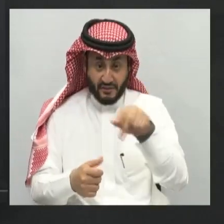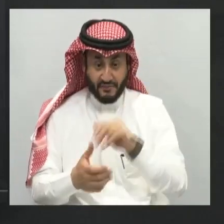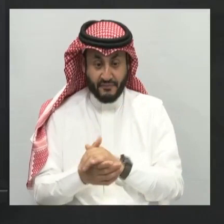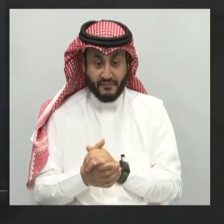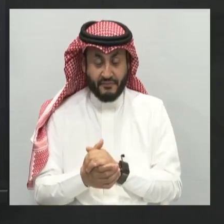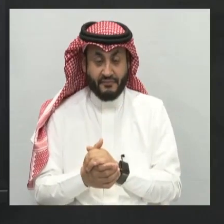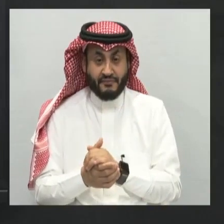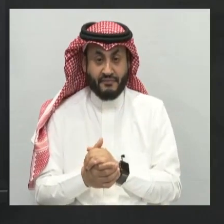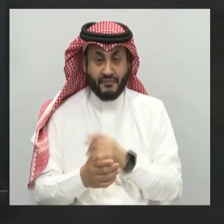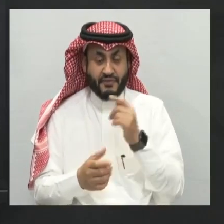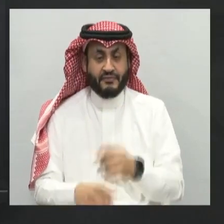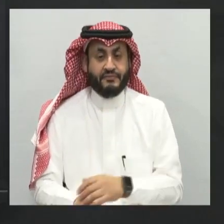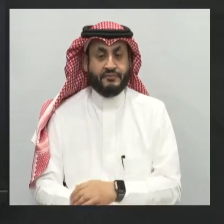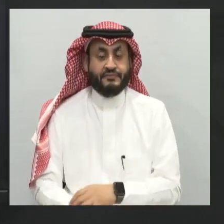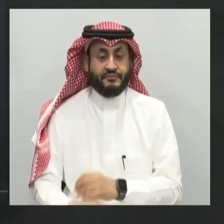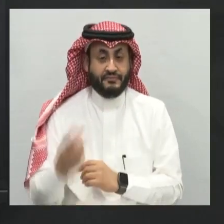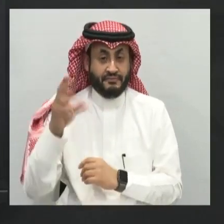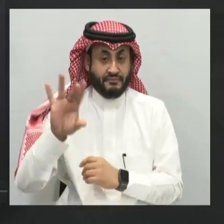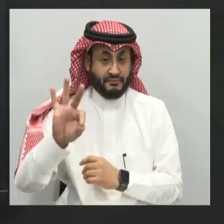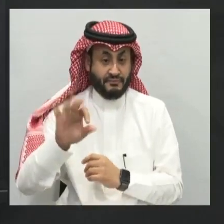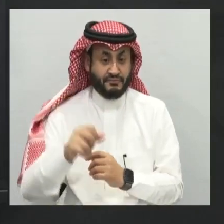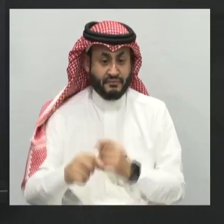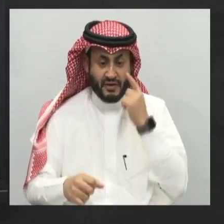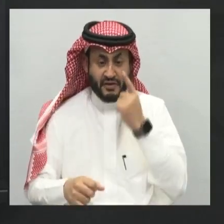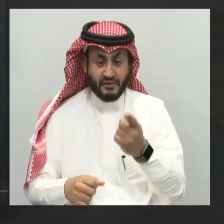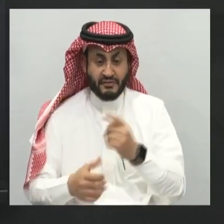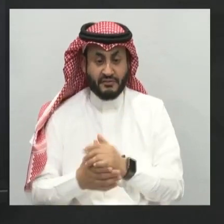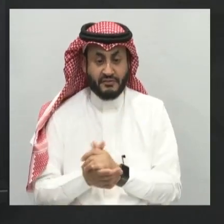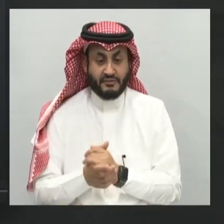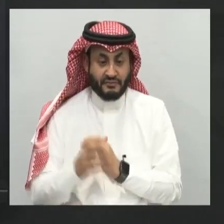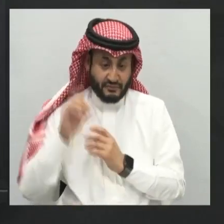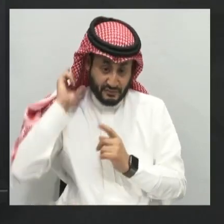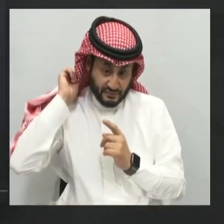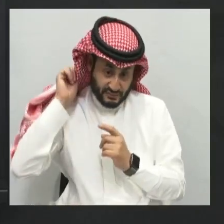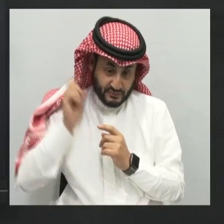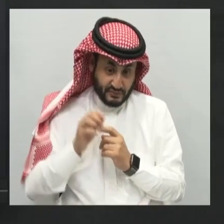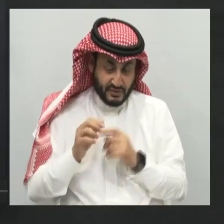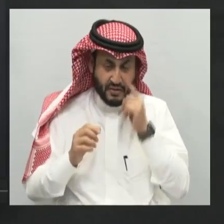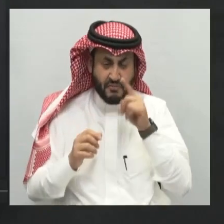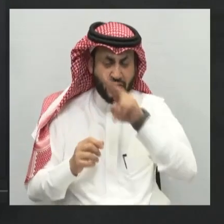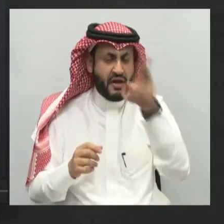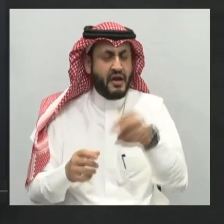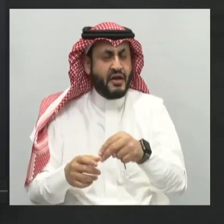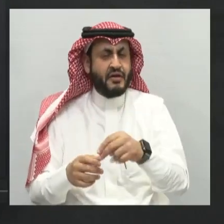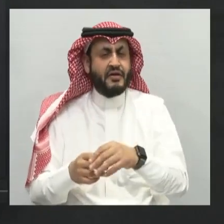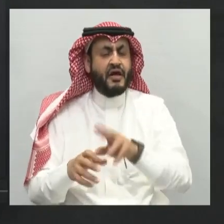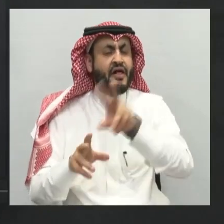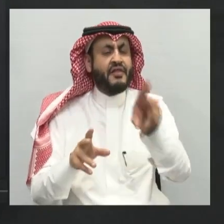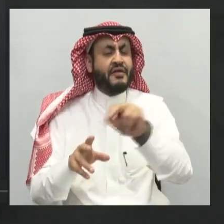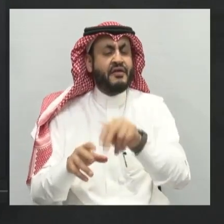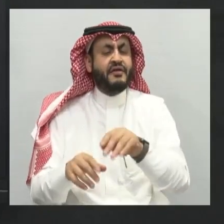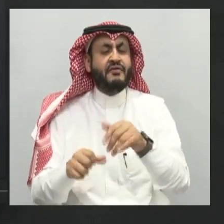on page 29, we're going to say the days of the week, and then you're going to make the shape either by writing in the air,